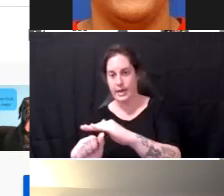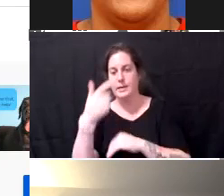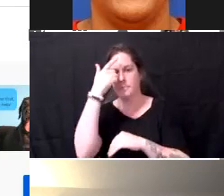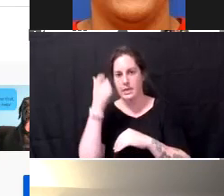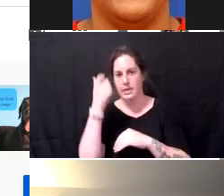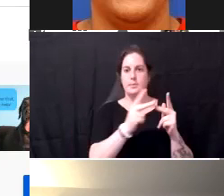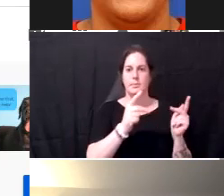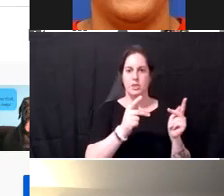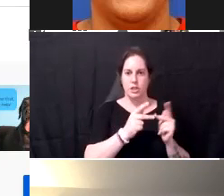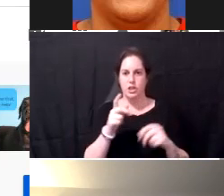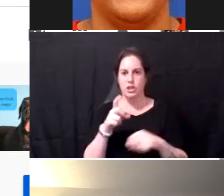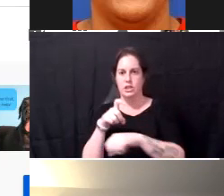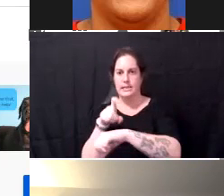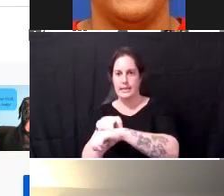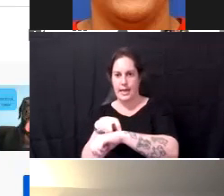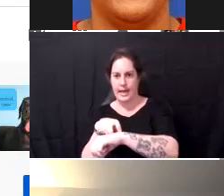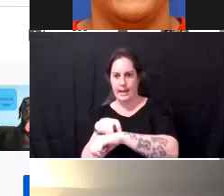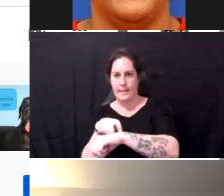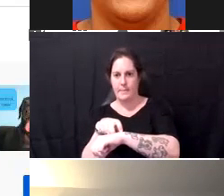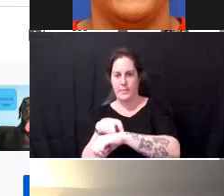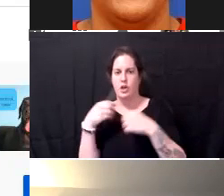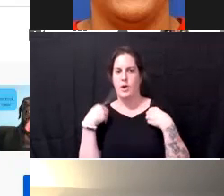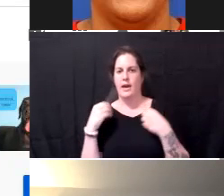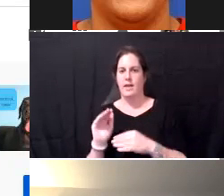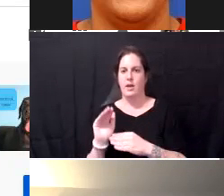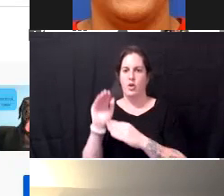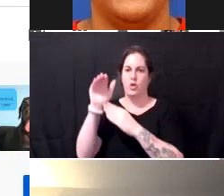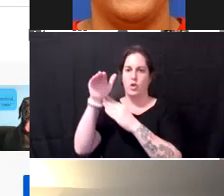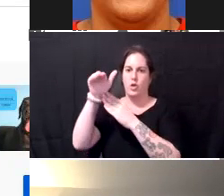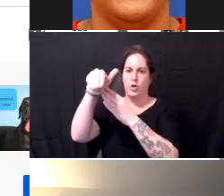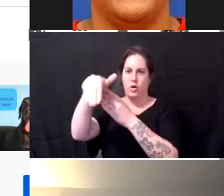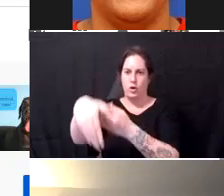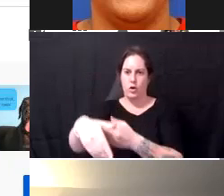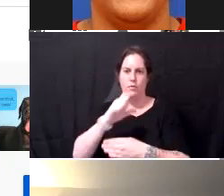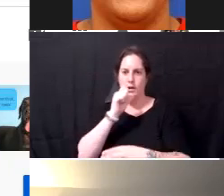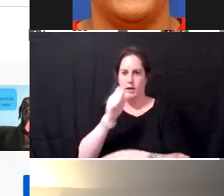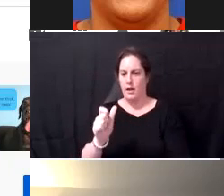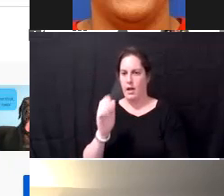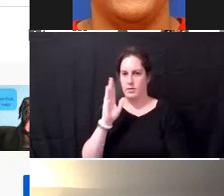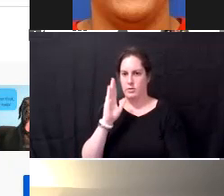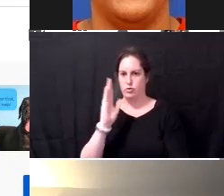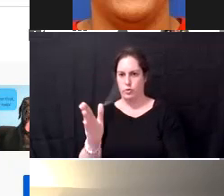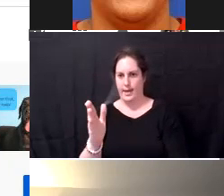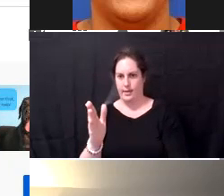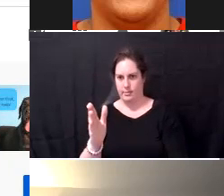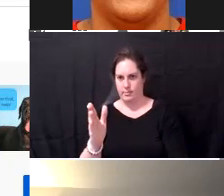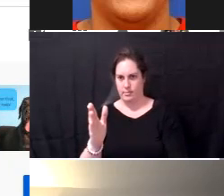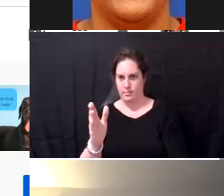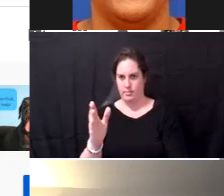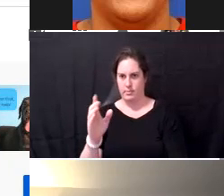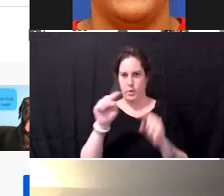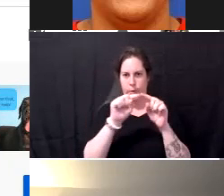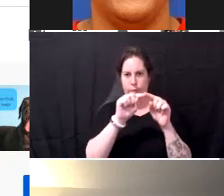curve, you have a curve instead of a straight line. Okay. It is the